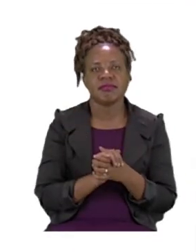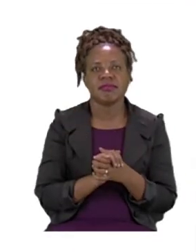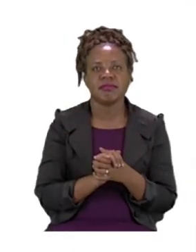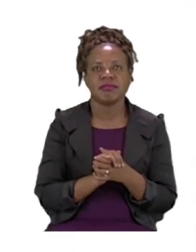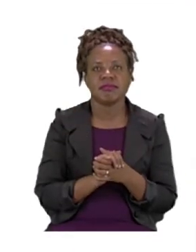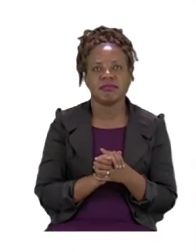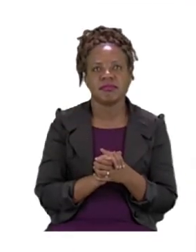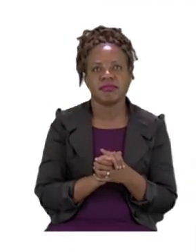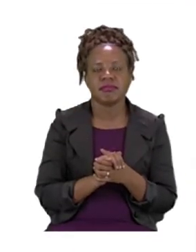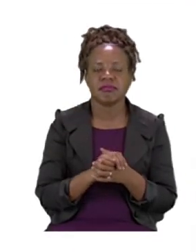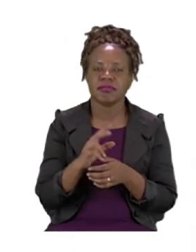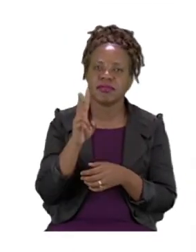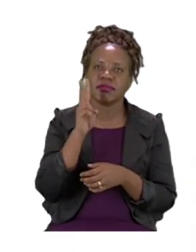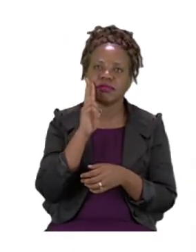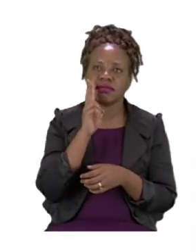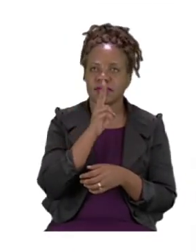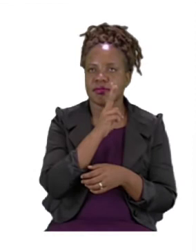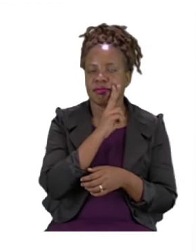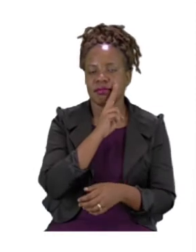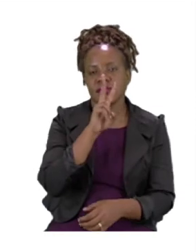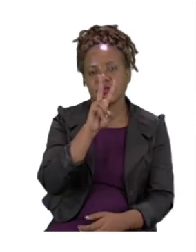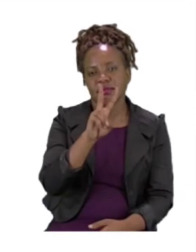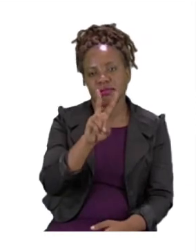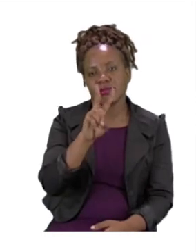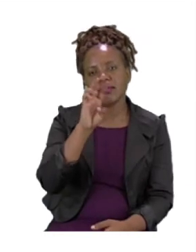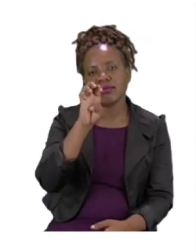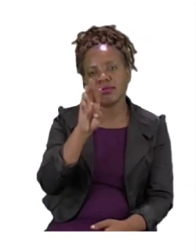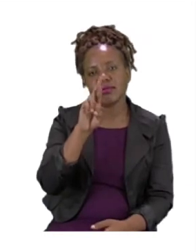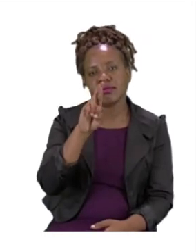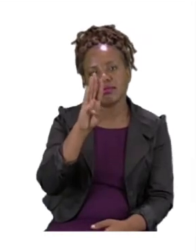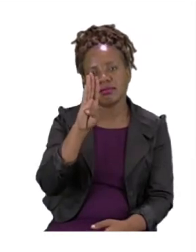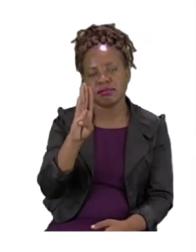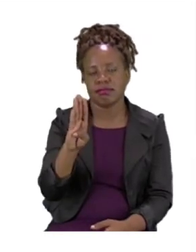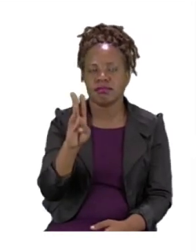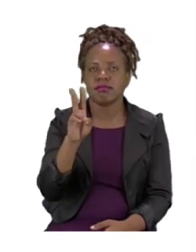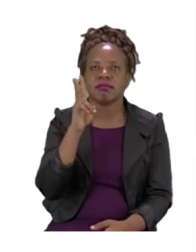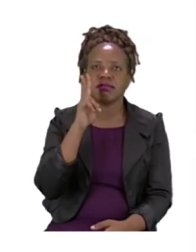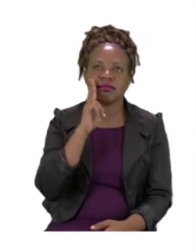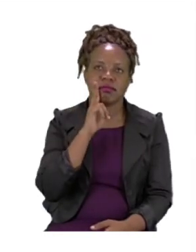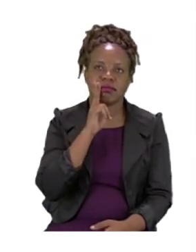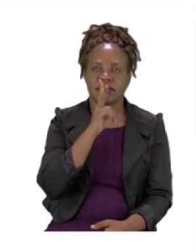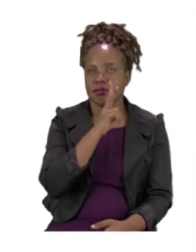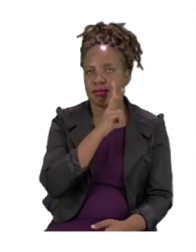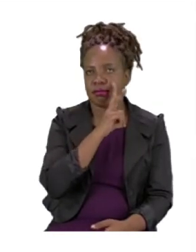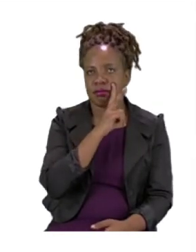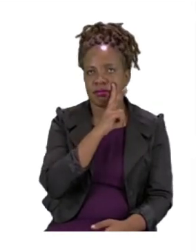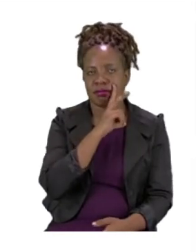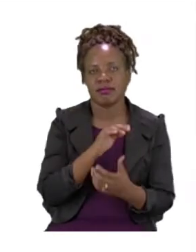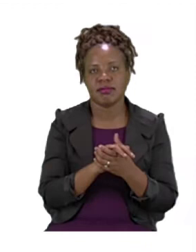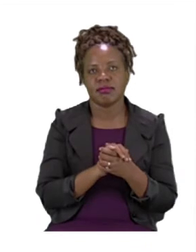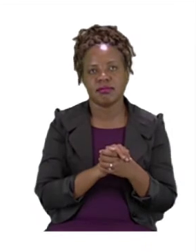talking about verbs. Everyone, let's say verbs. Now